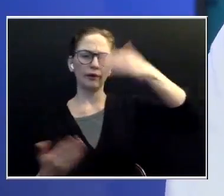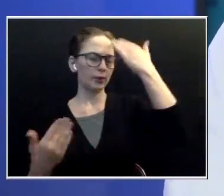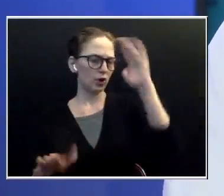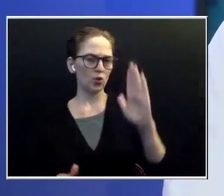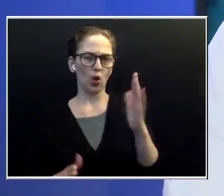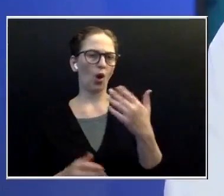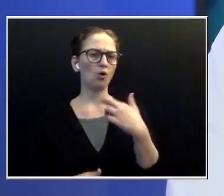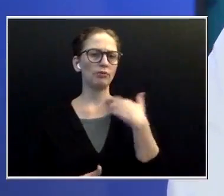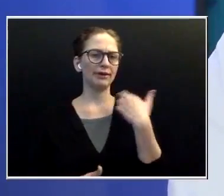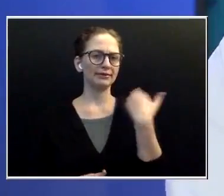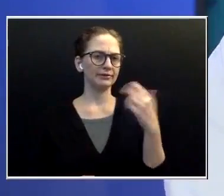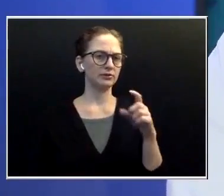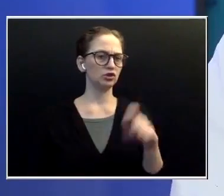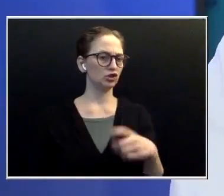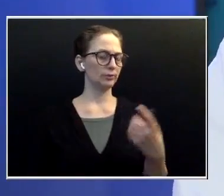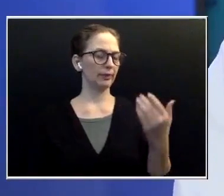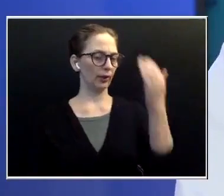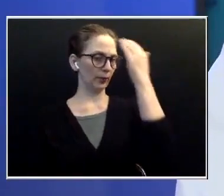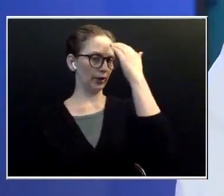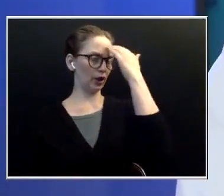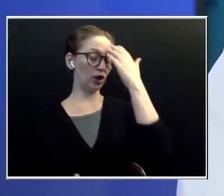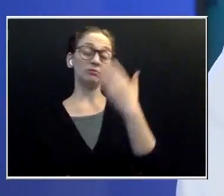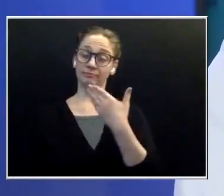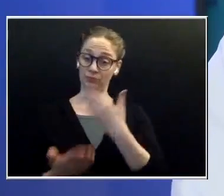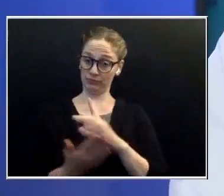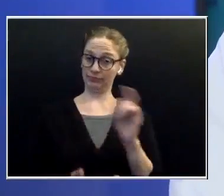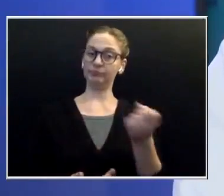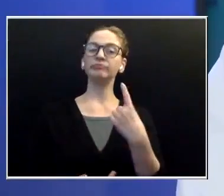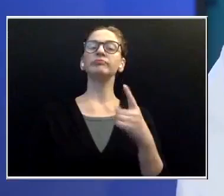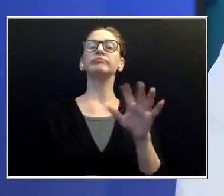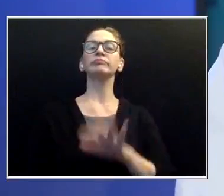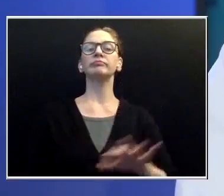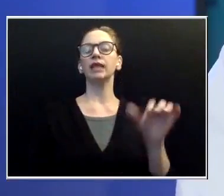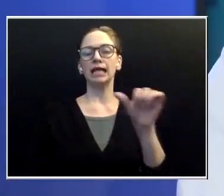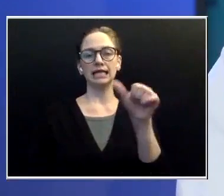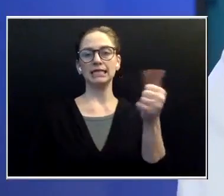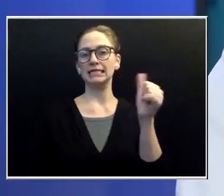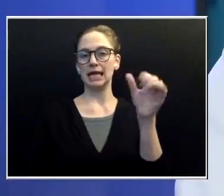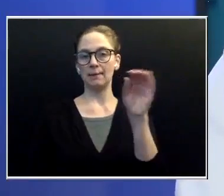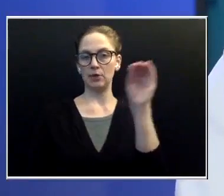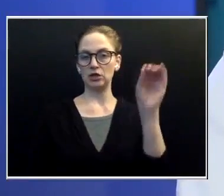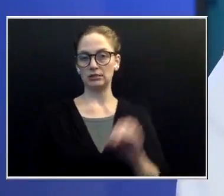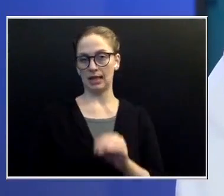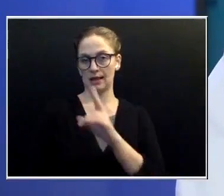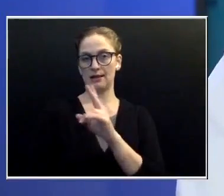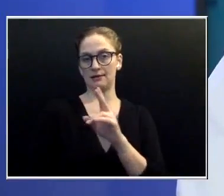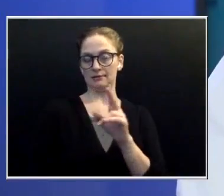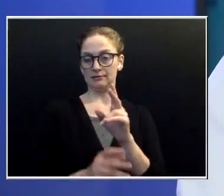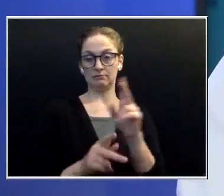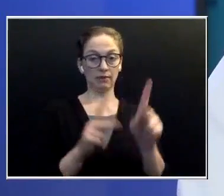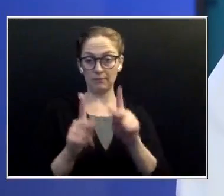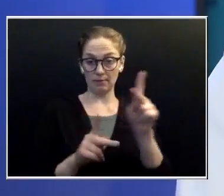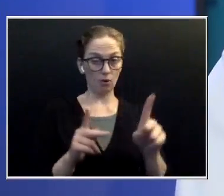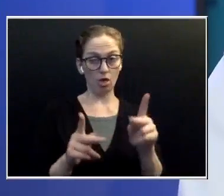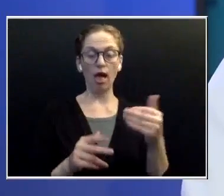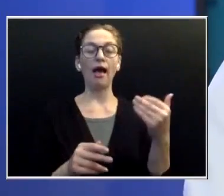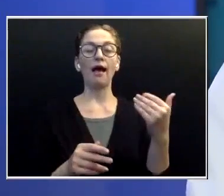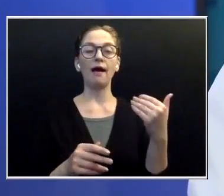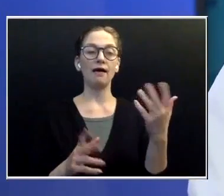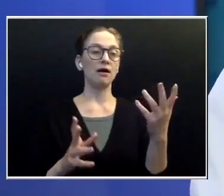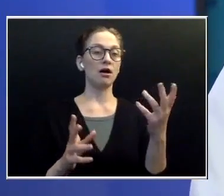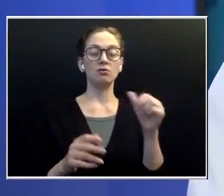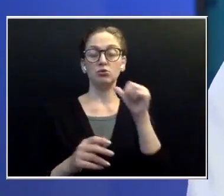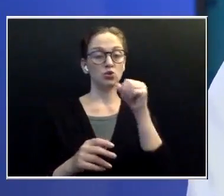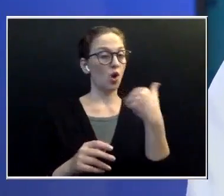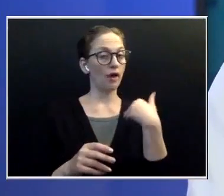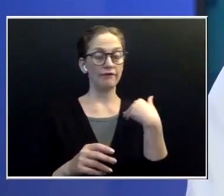about 10% of the population actually are colonizers for C. diff. So you don't necessarily have to have symptoms. So C. diff, you can have C.